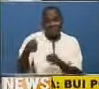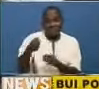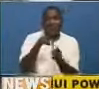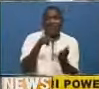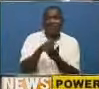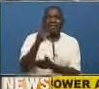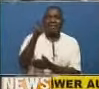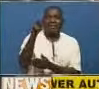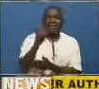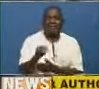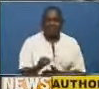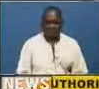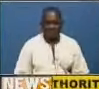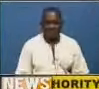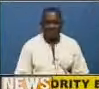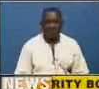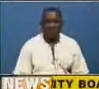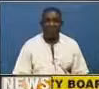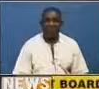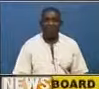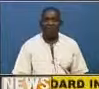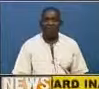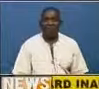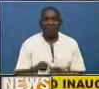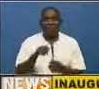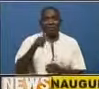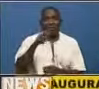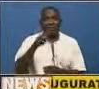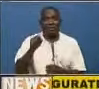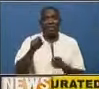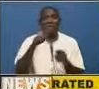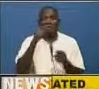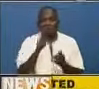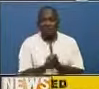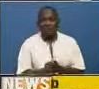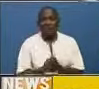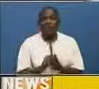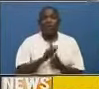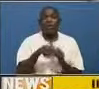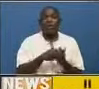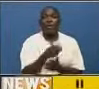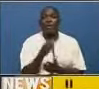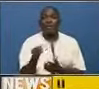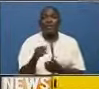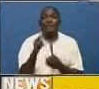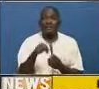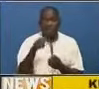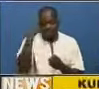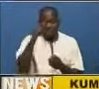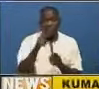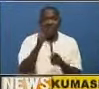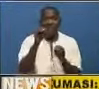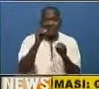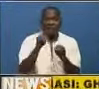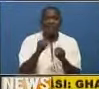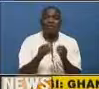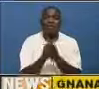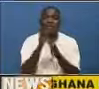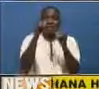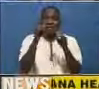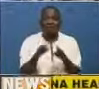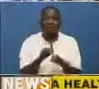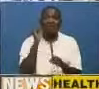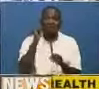bears the remainder of 30%. The GES says all materials needed for effective teaching by the